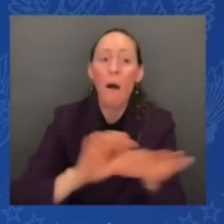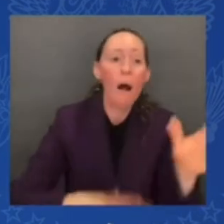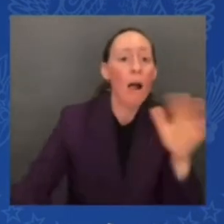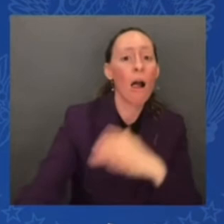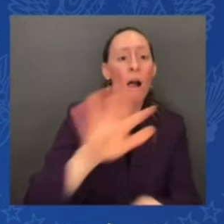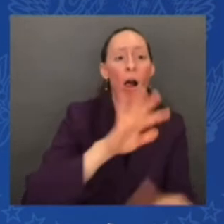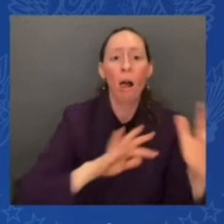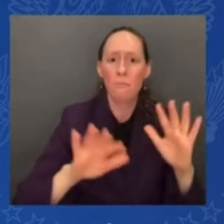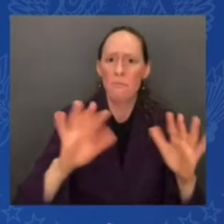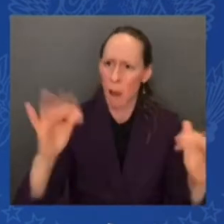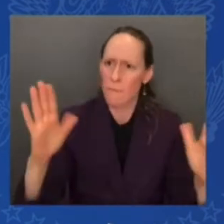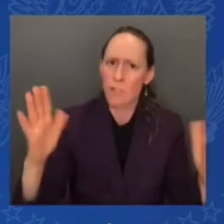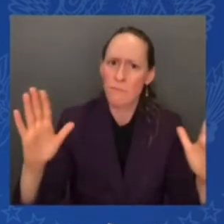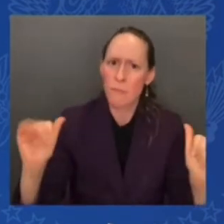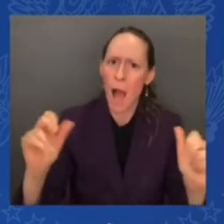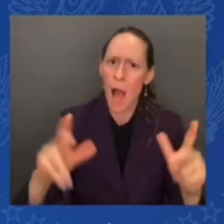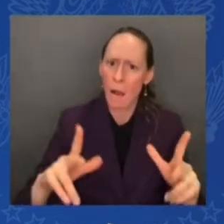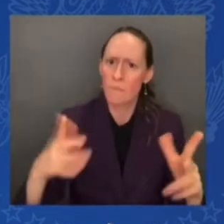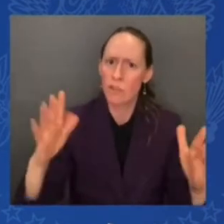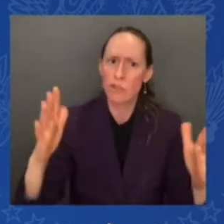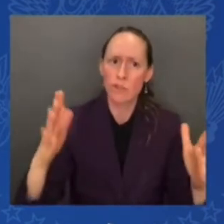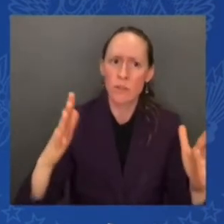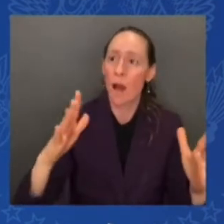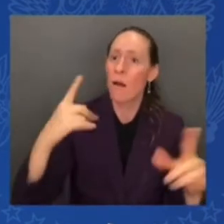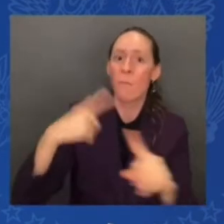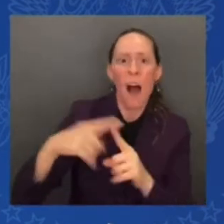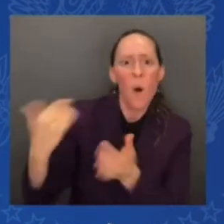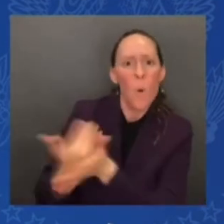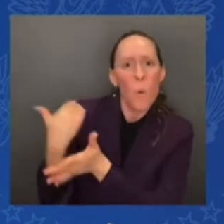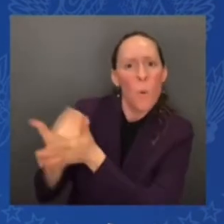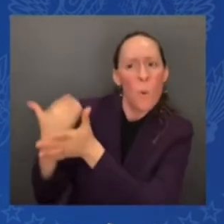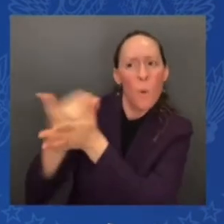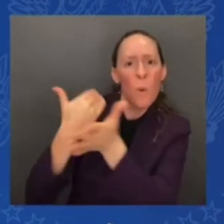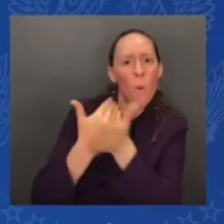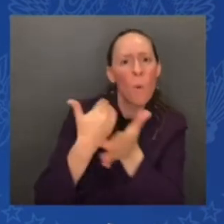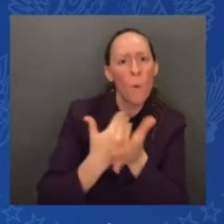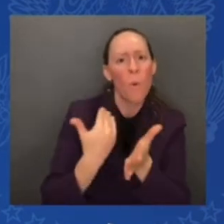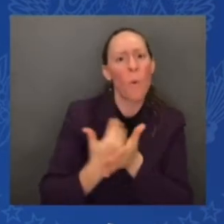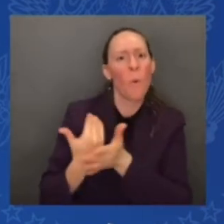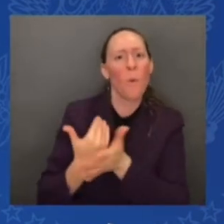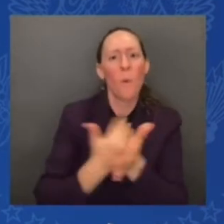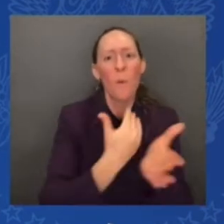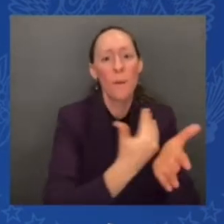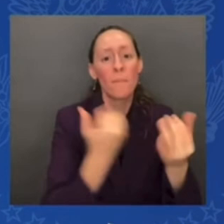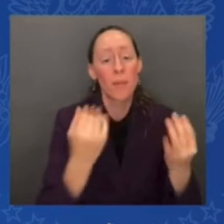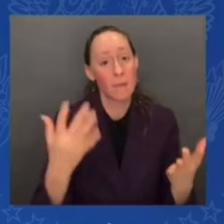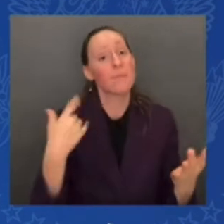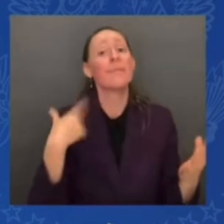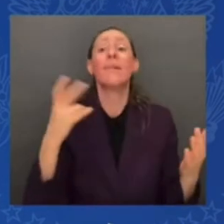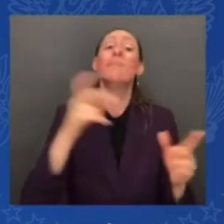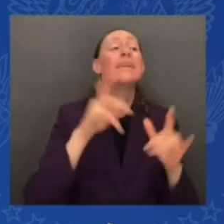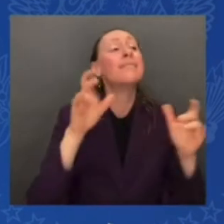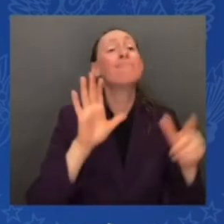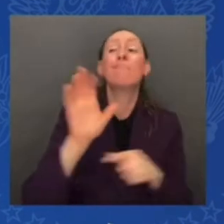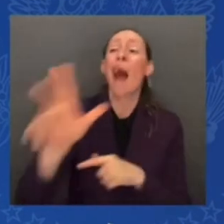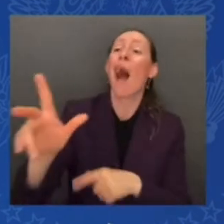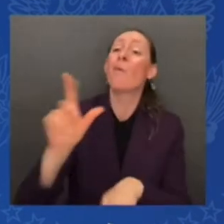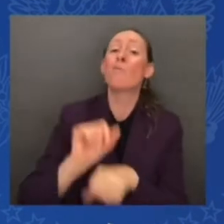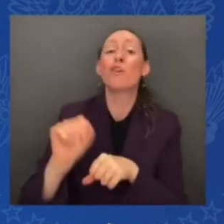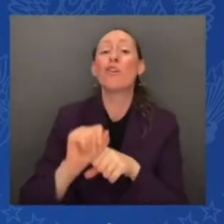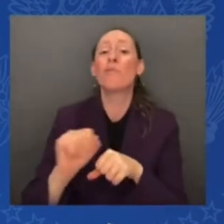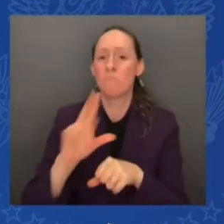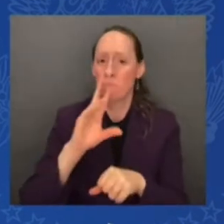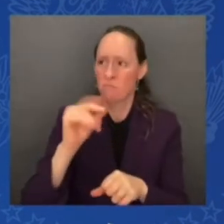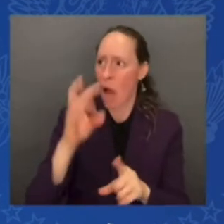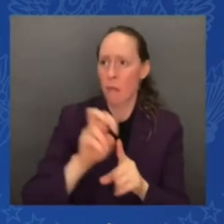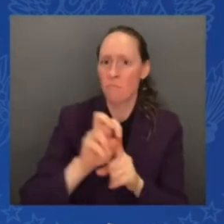look for better jobs at higher pay. And according to the research survey, job satisfaction in America is